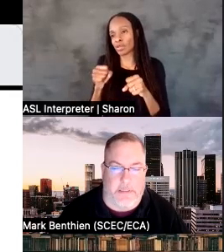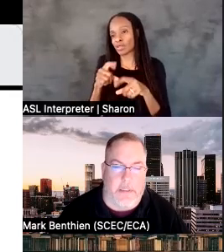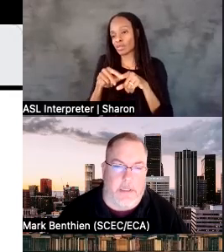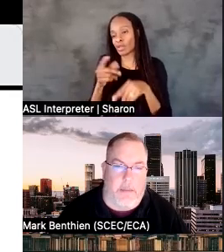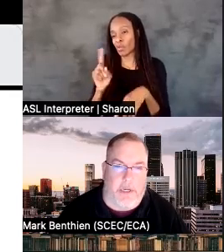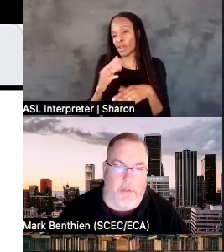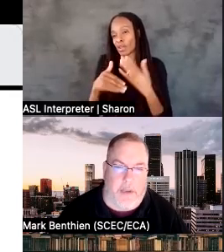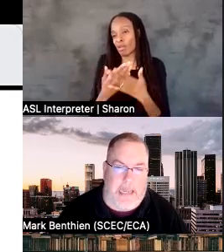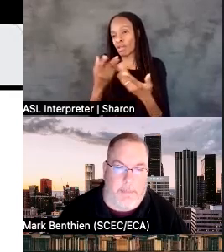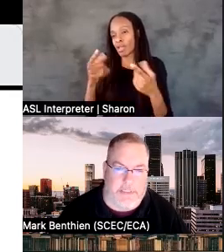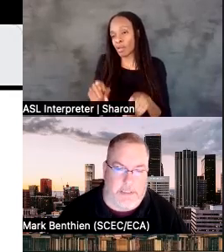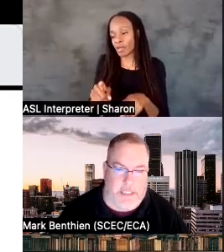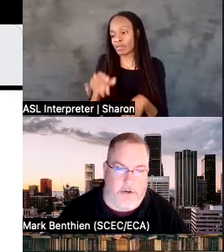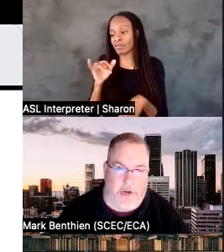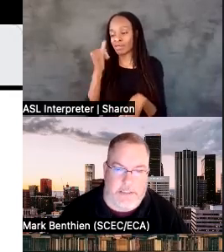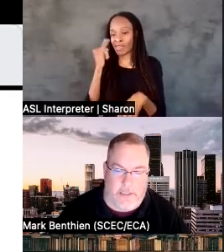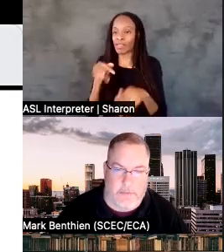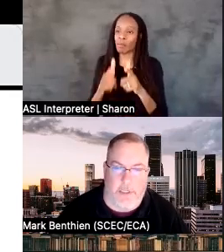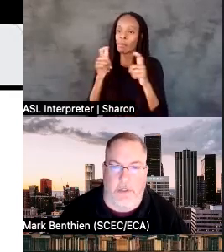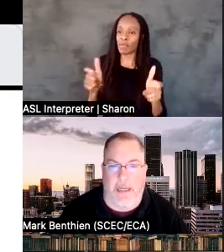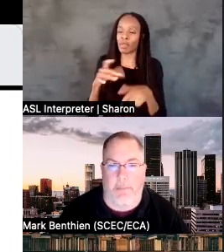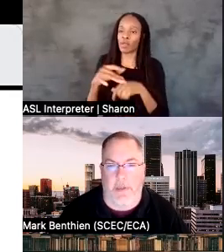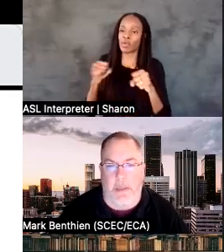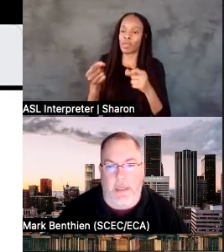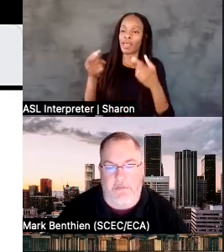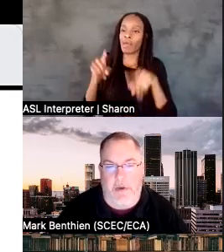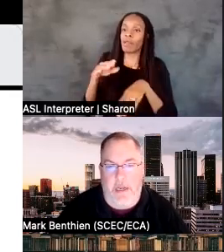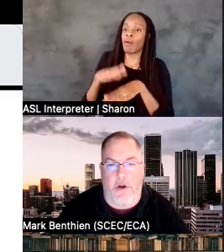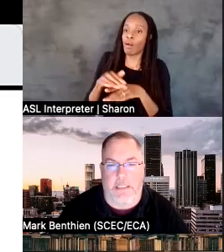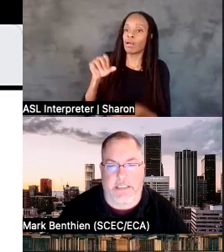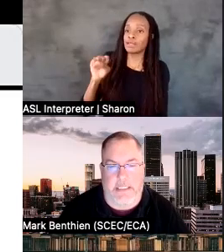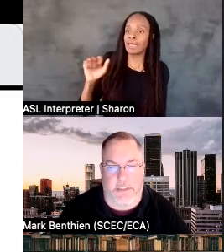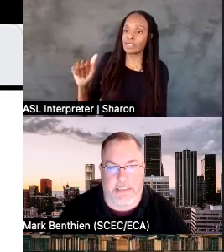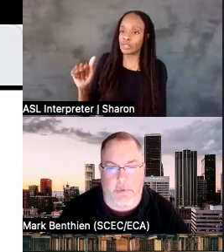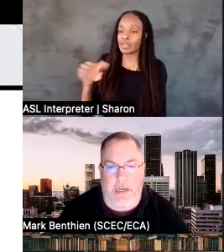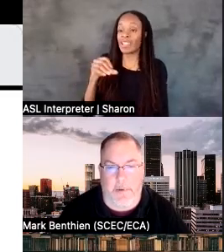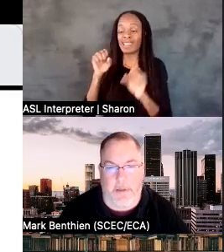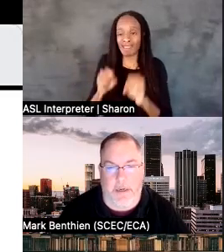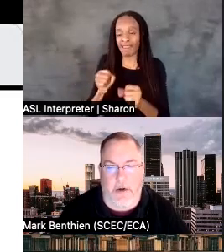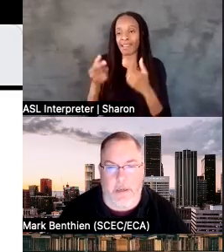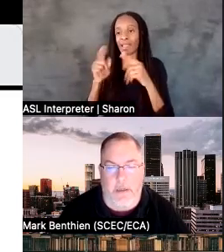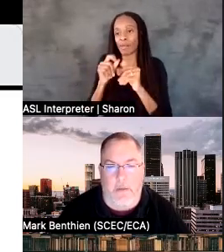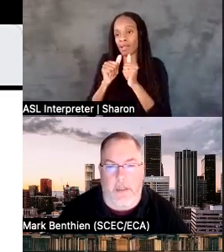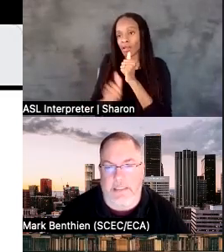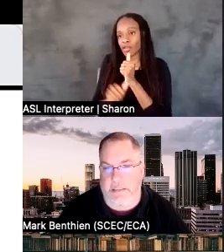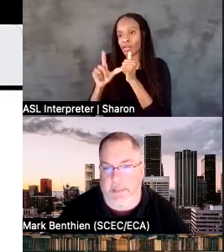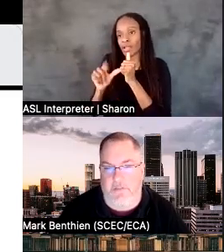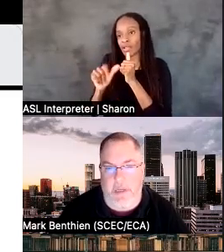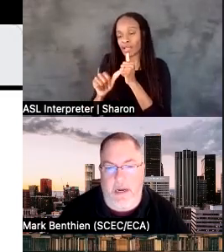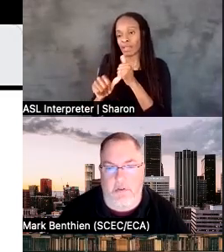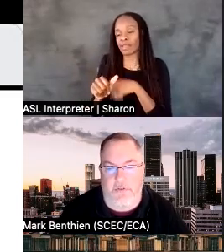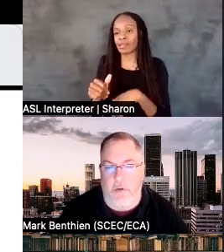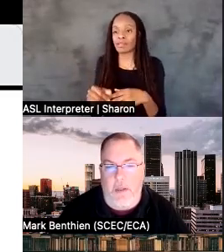happens, if that big earthquake happens on the San Andreas, or as we know can happen even right under Los Angeles, the more populated area, the losses